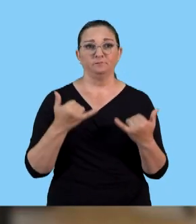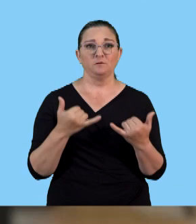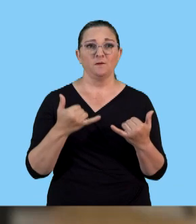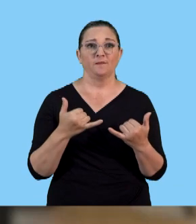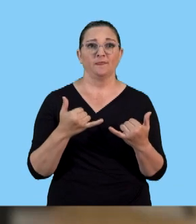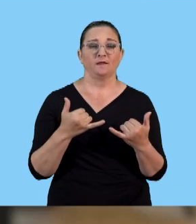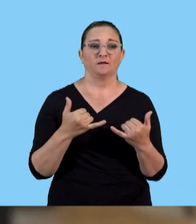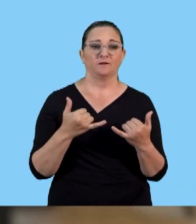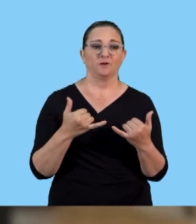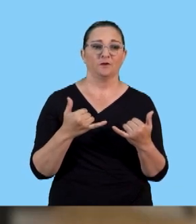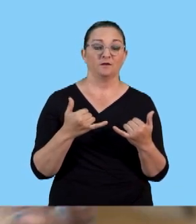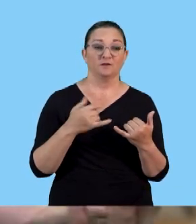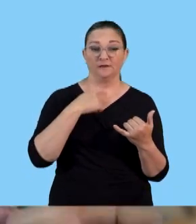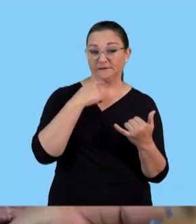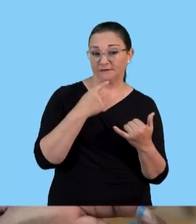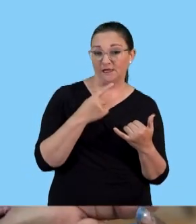the